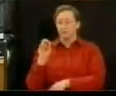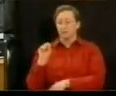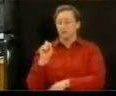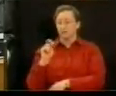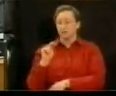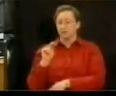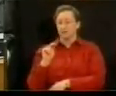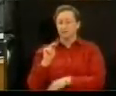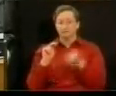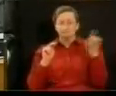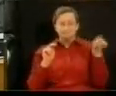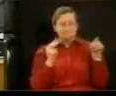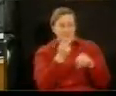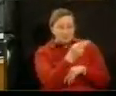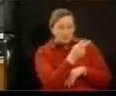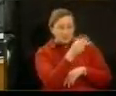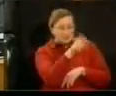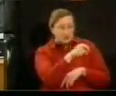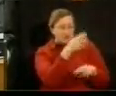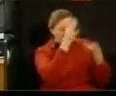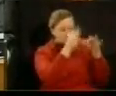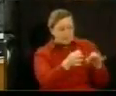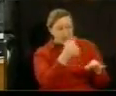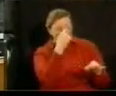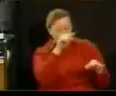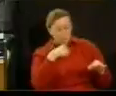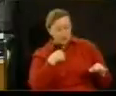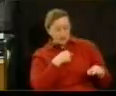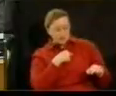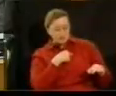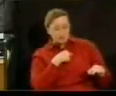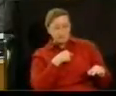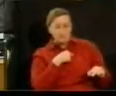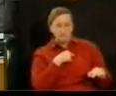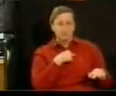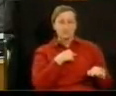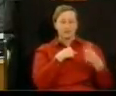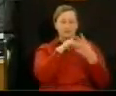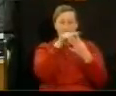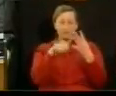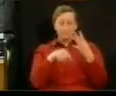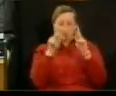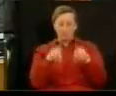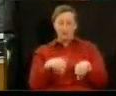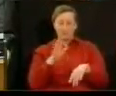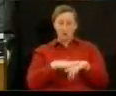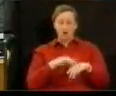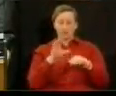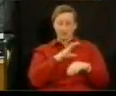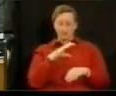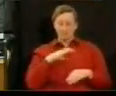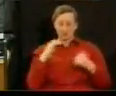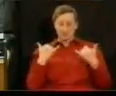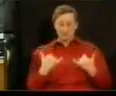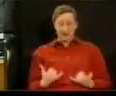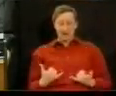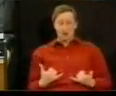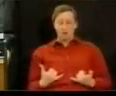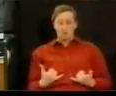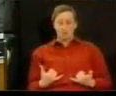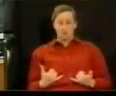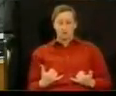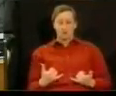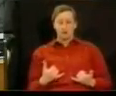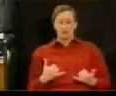make the decision for us? If you don't, let me tell you something. There's 4 people on this commission right now that the